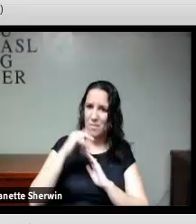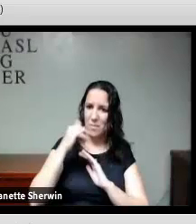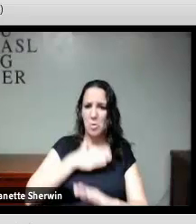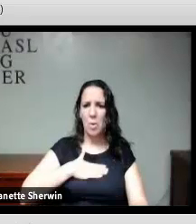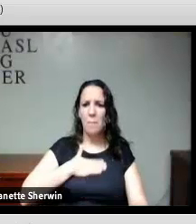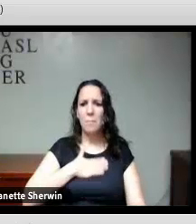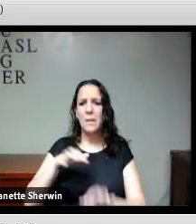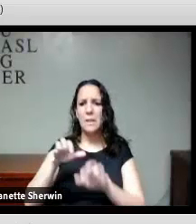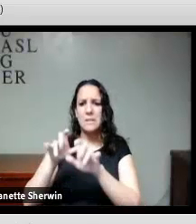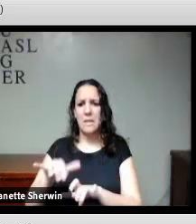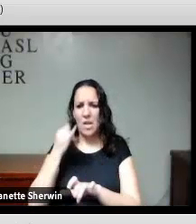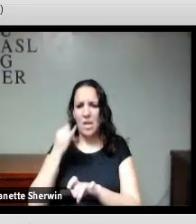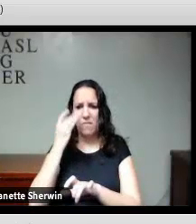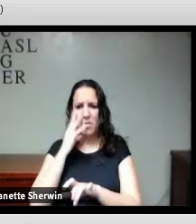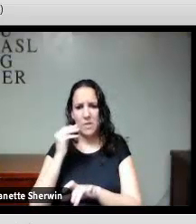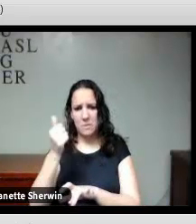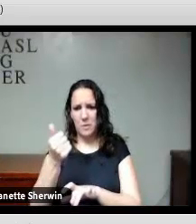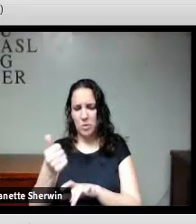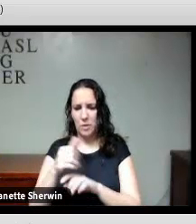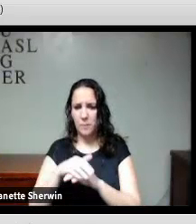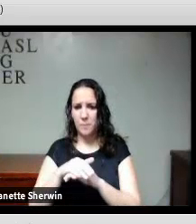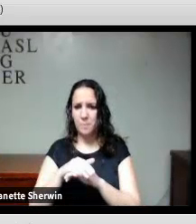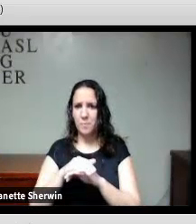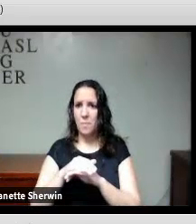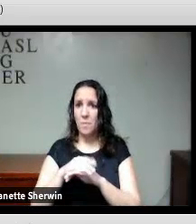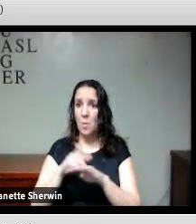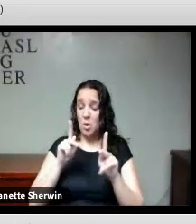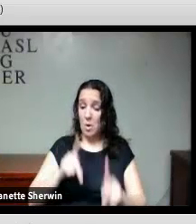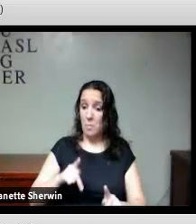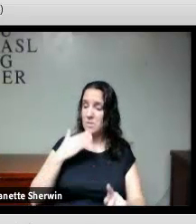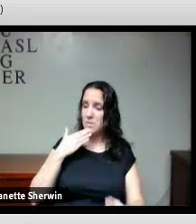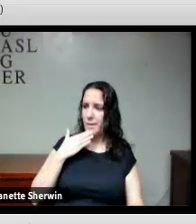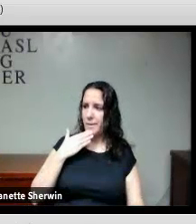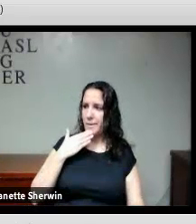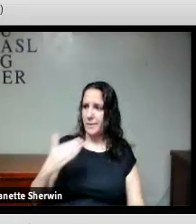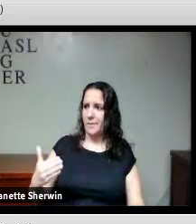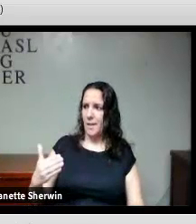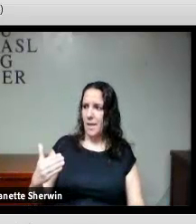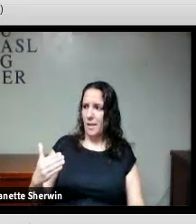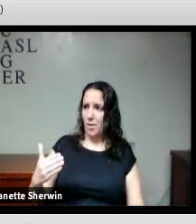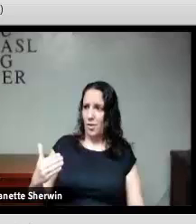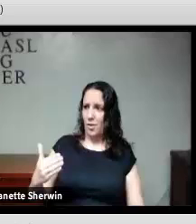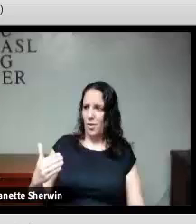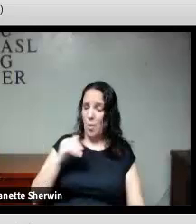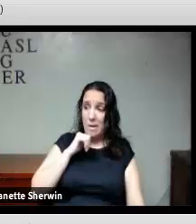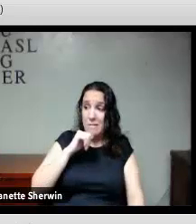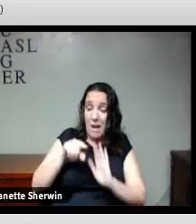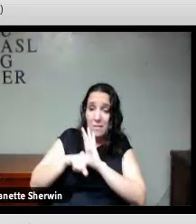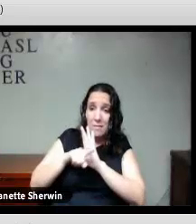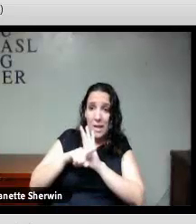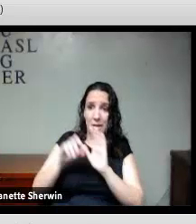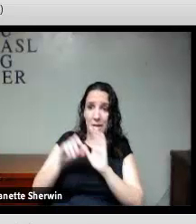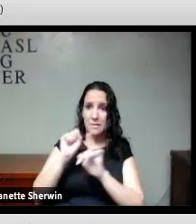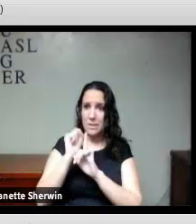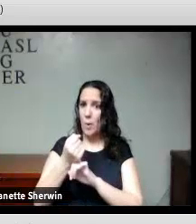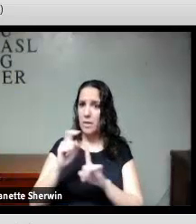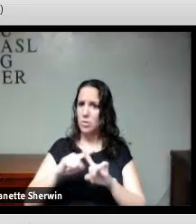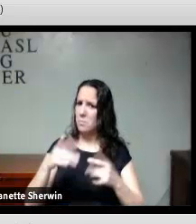if that's ever happened to you? Where when somebody did say thank you and it wasn't even a negative situation, you felt